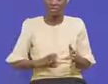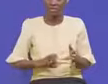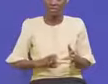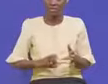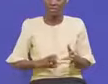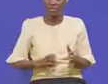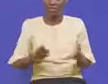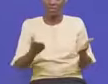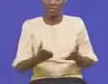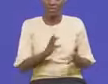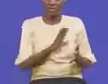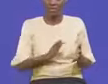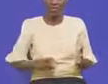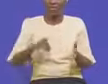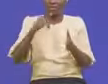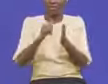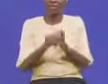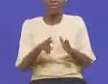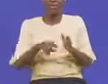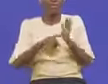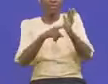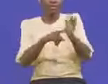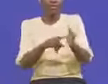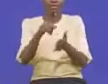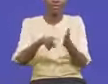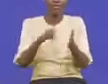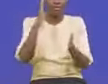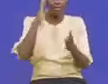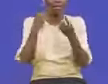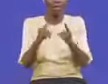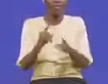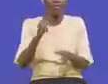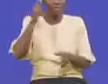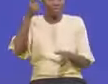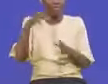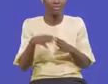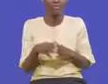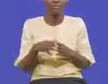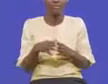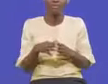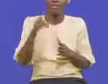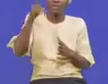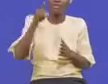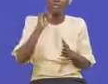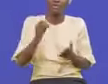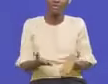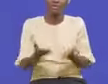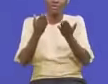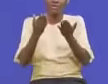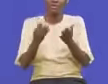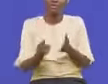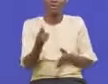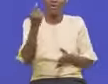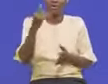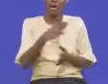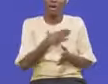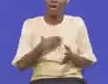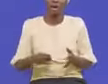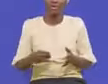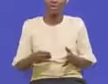Himself revealing what will happen. Yen Tug Bolonusika Ajoa. He is lifted up. Abeno Koyedia.